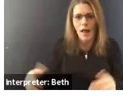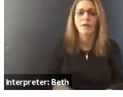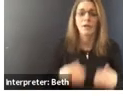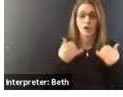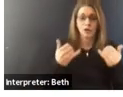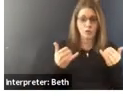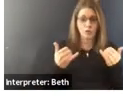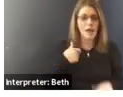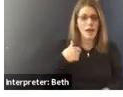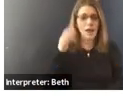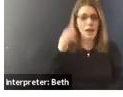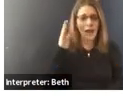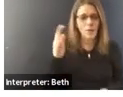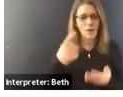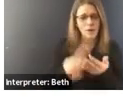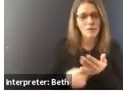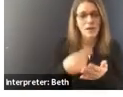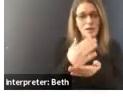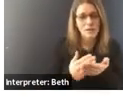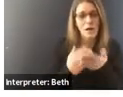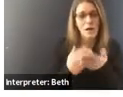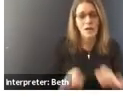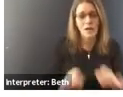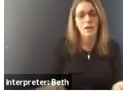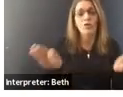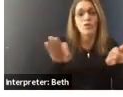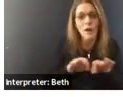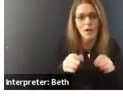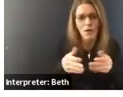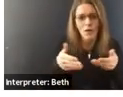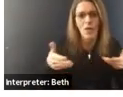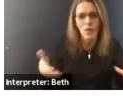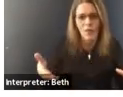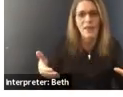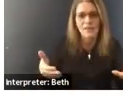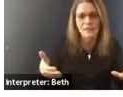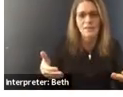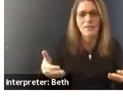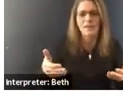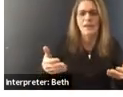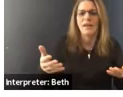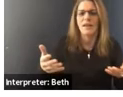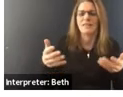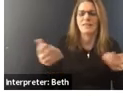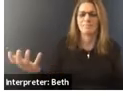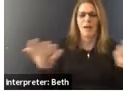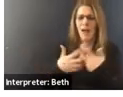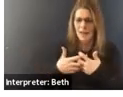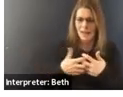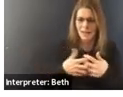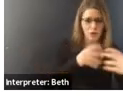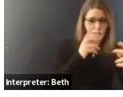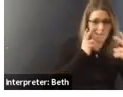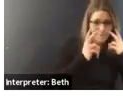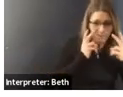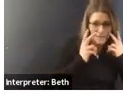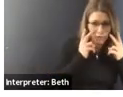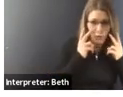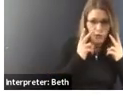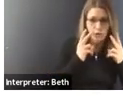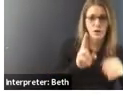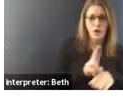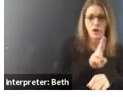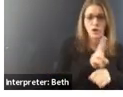today, which is the combination of visuals, numbers to identify